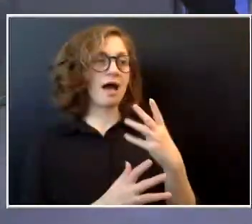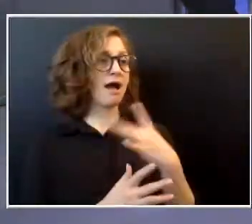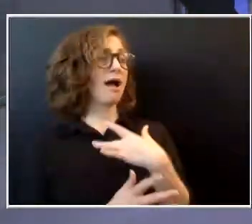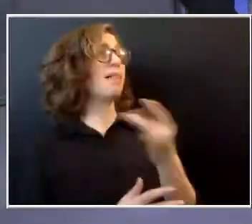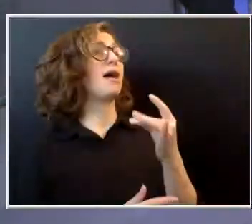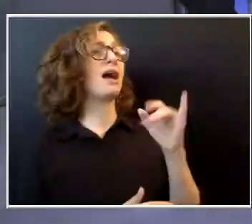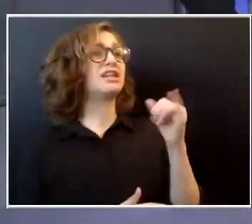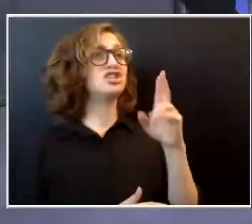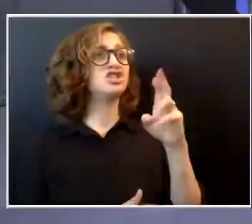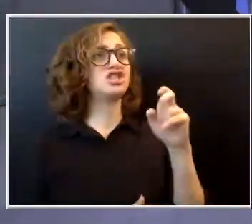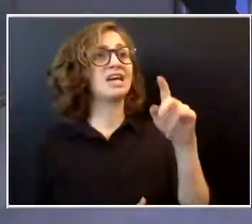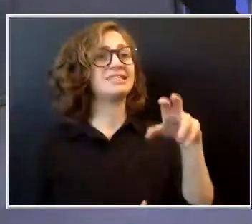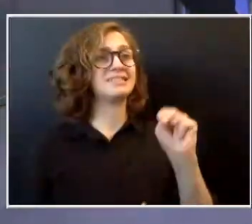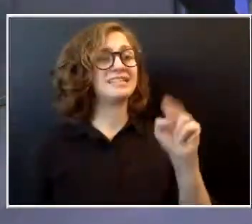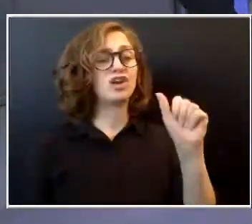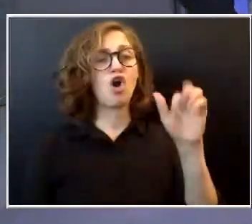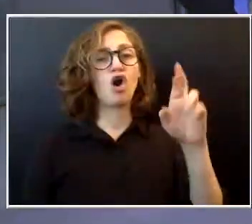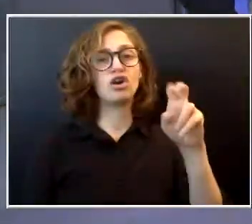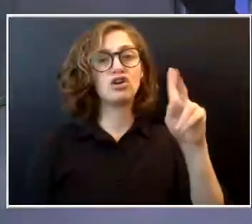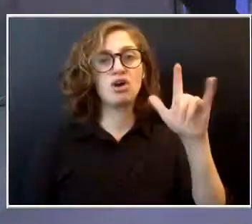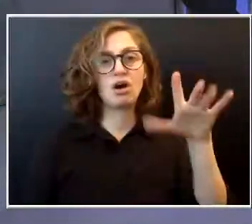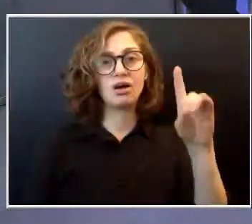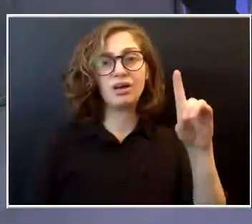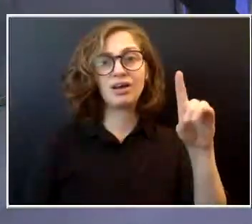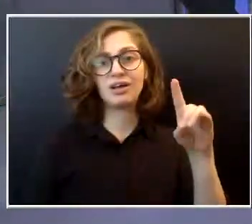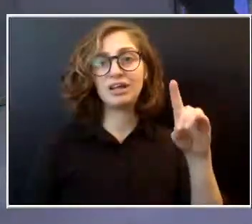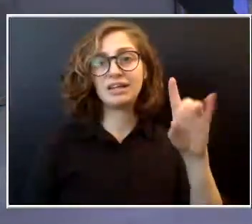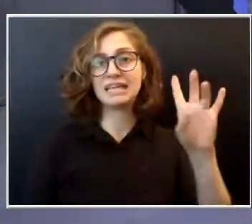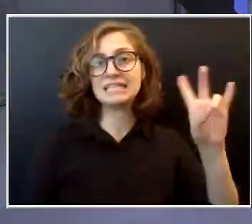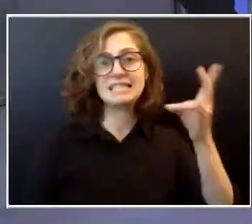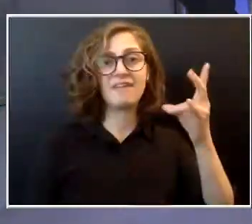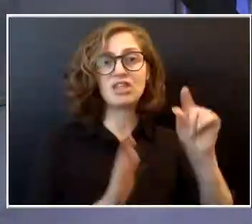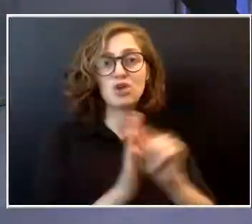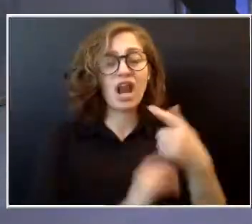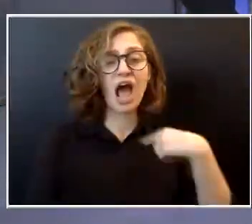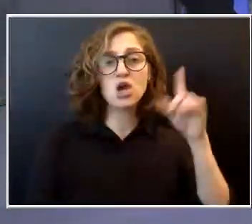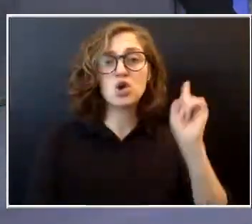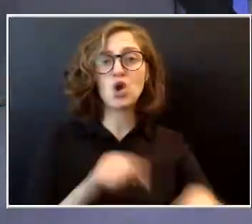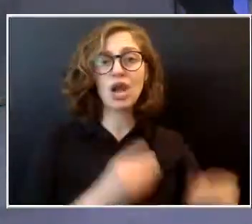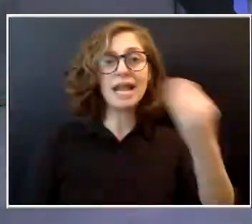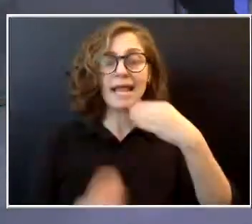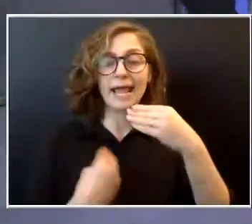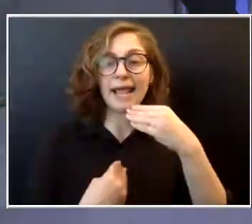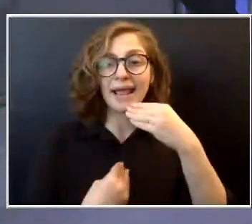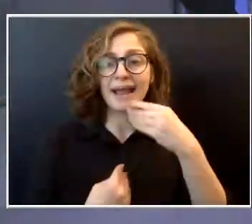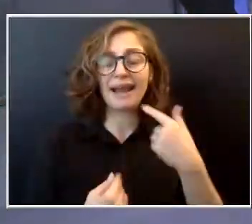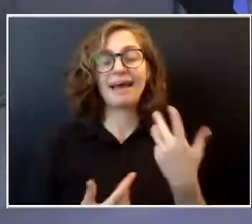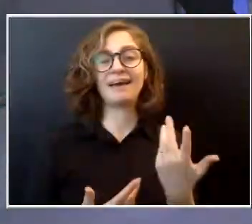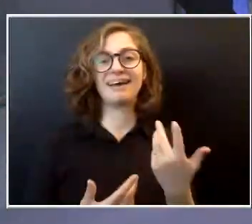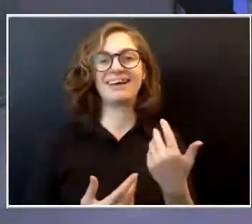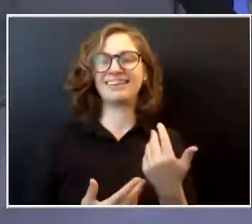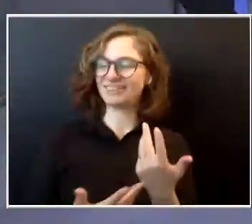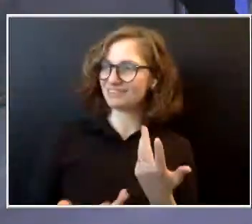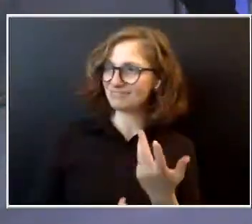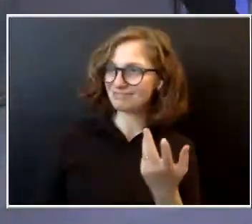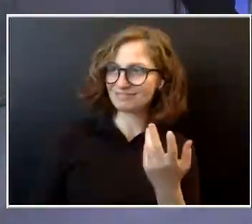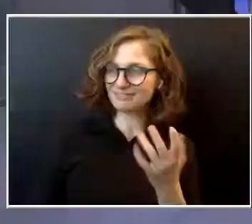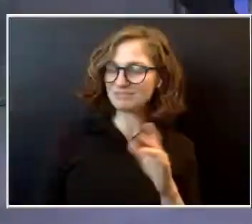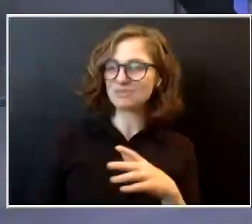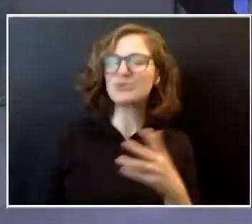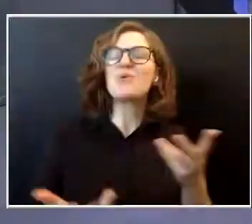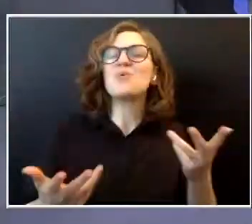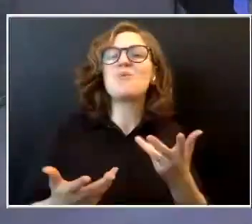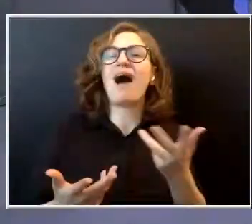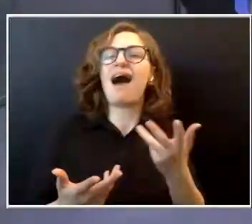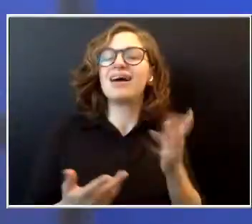him. My appetite vanished. Justin, what choices did you make? So why is that? Working out. Why do we lose our